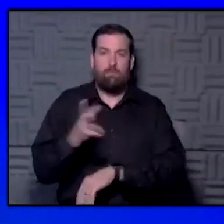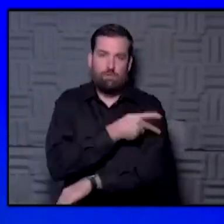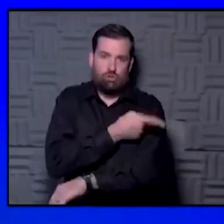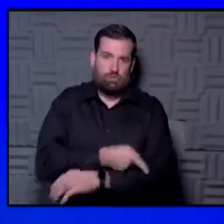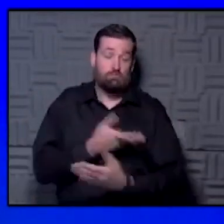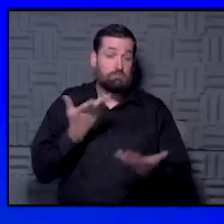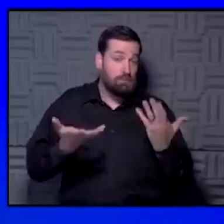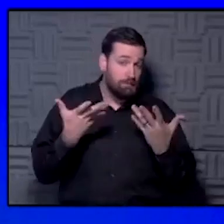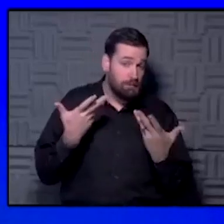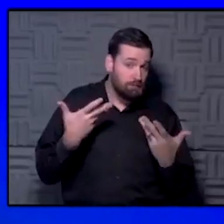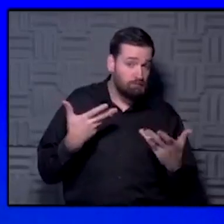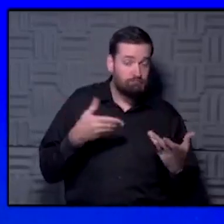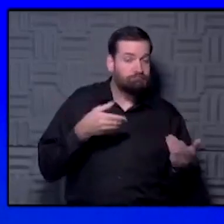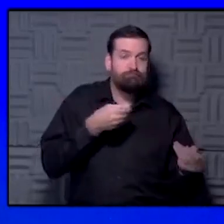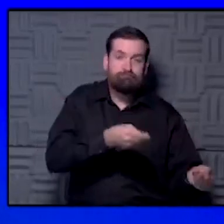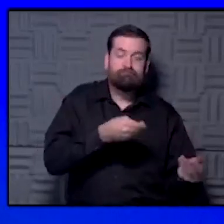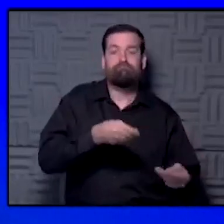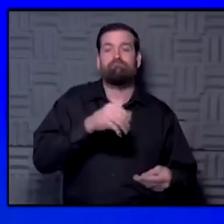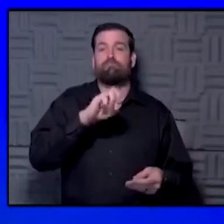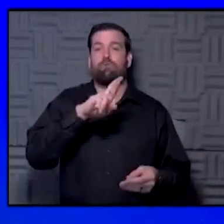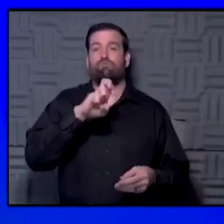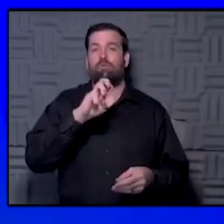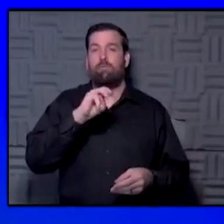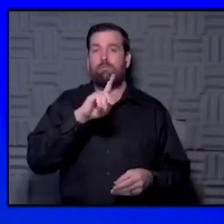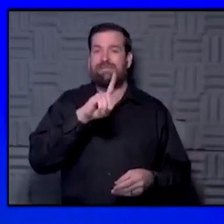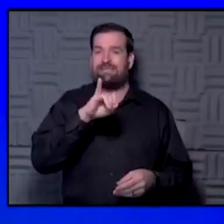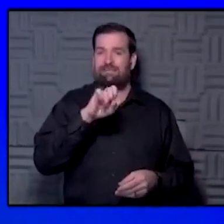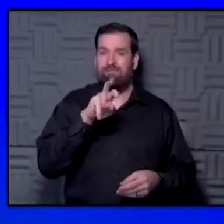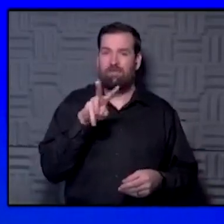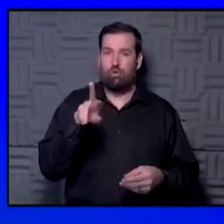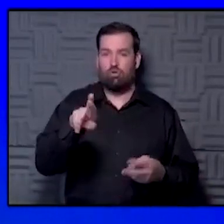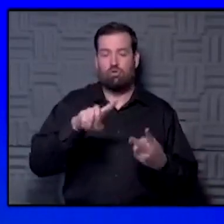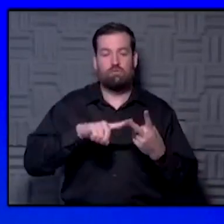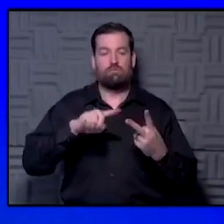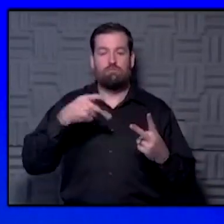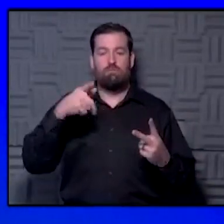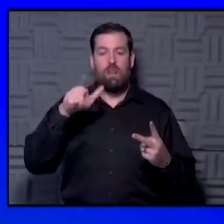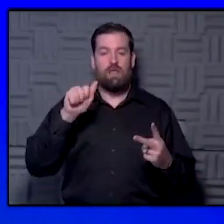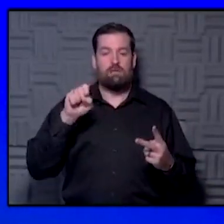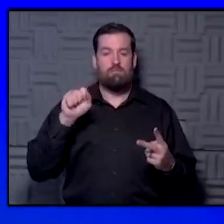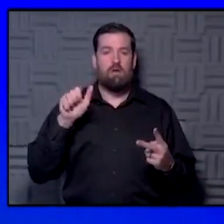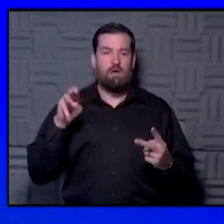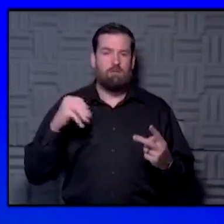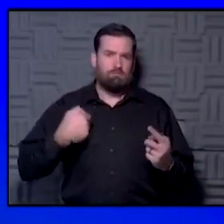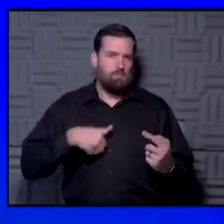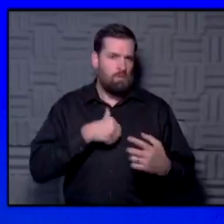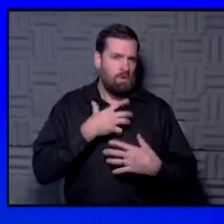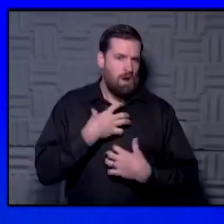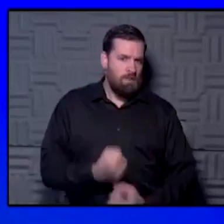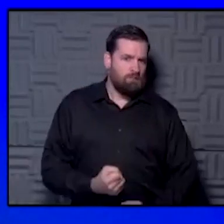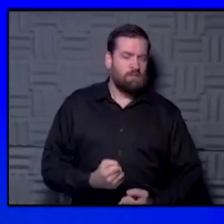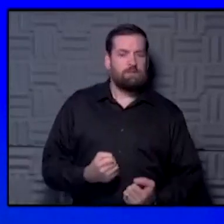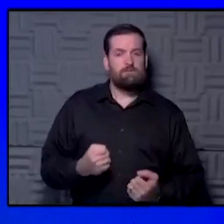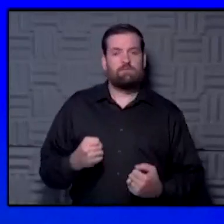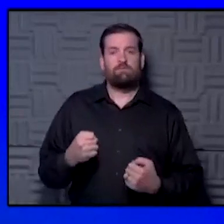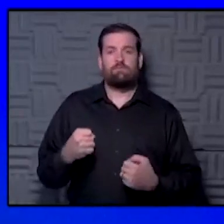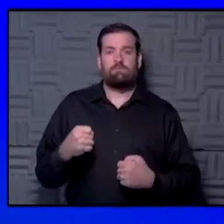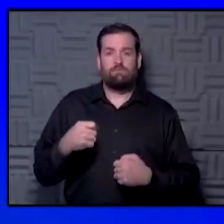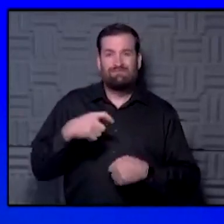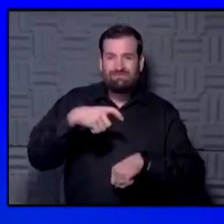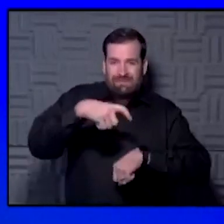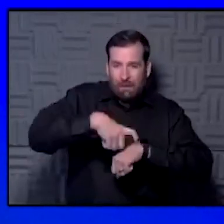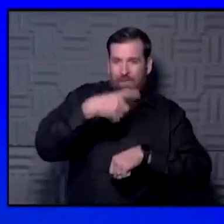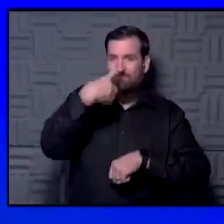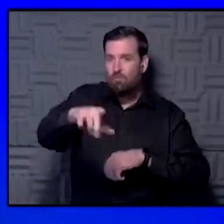not be getting those things, such as remdesivir, such as plasma. And we also know, and we're pretty confident, that the timing of these